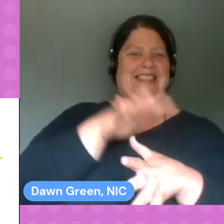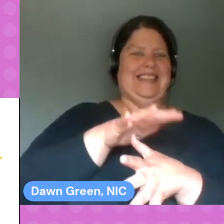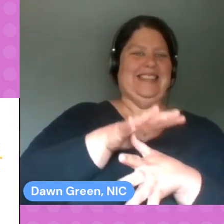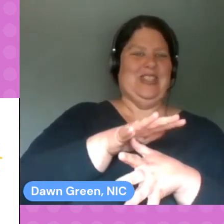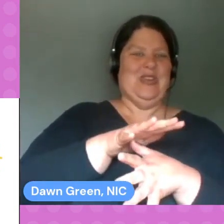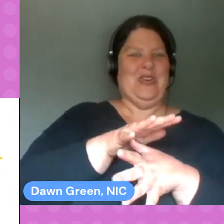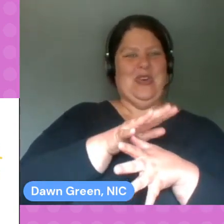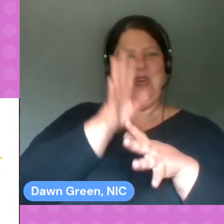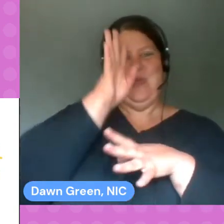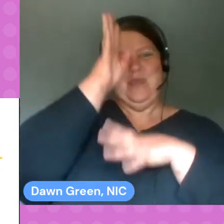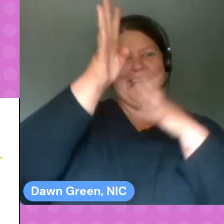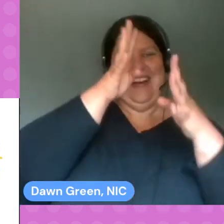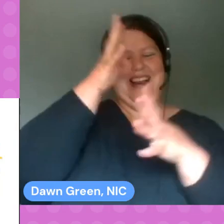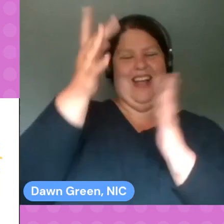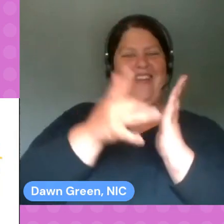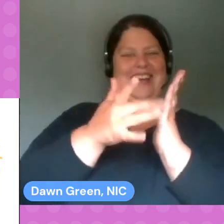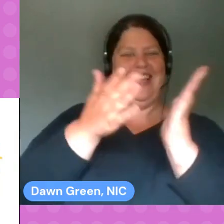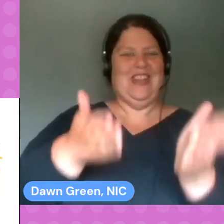Technologist.